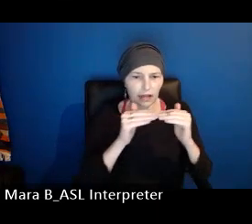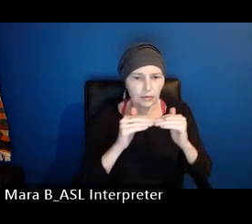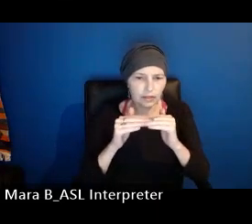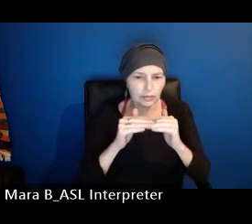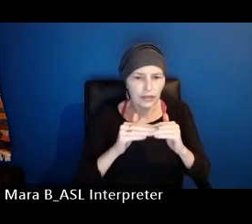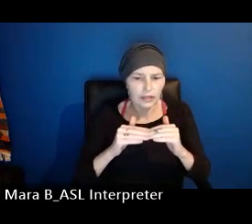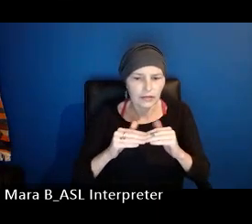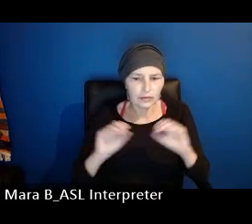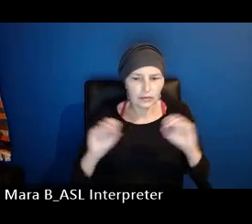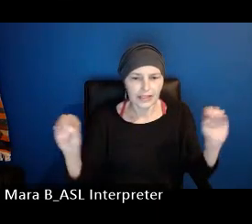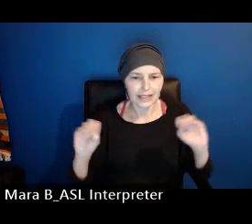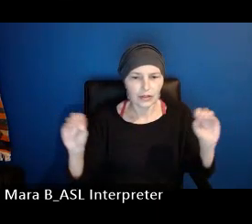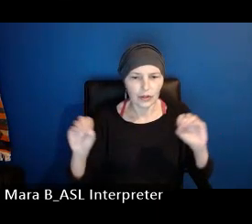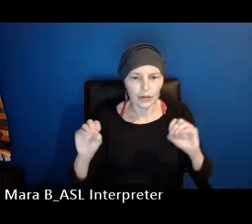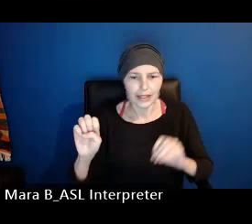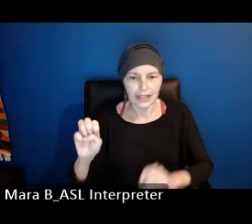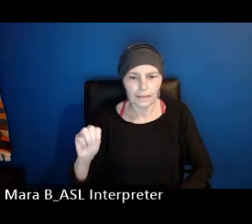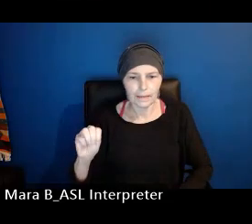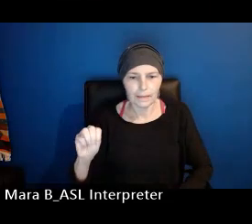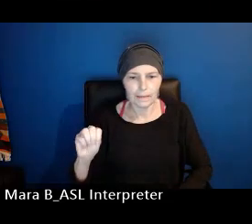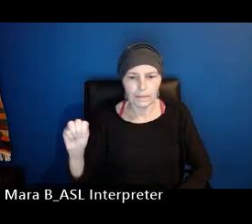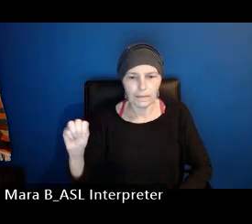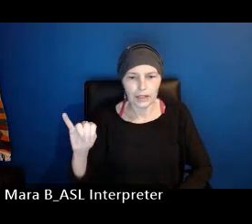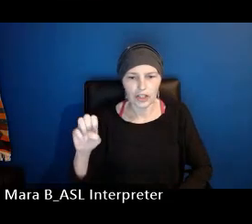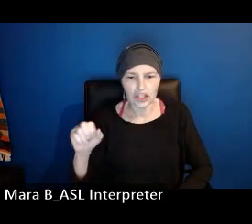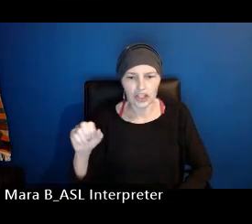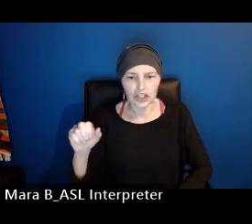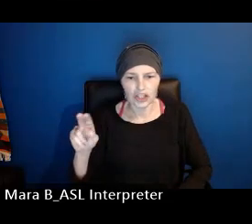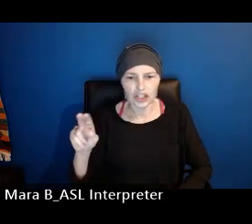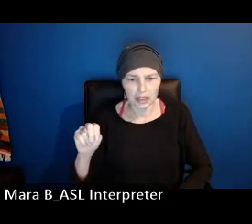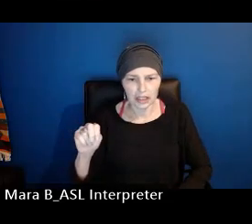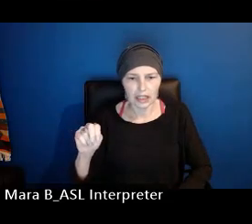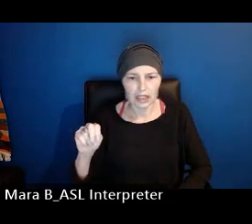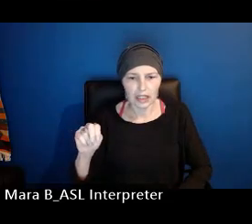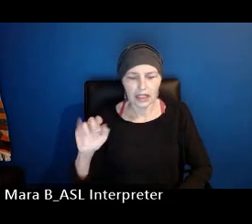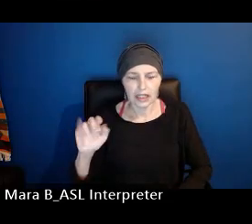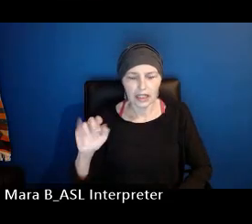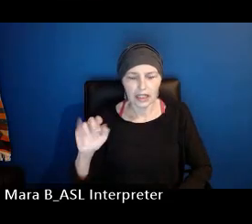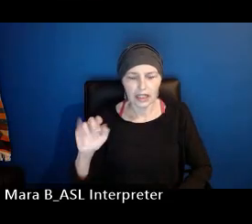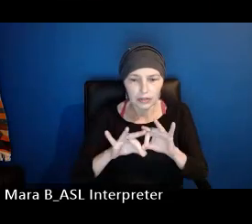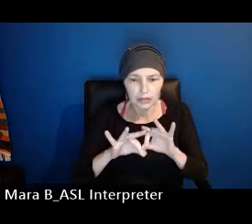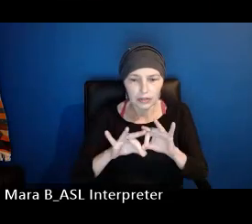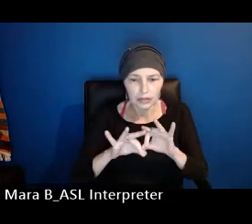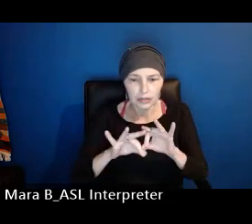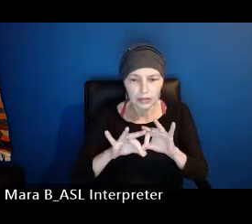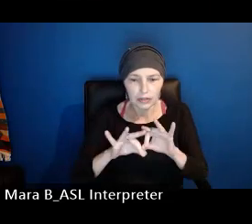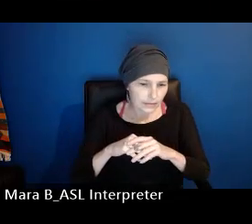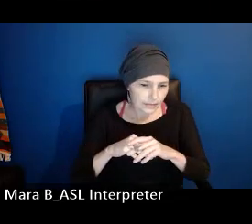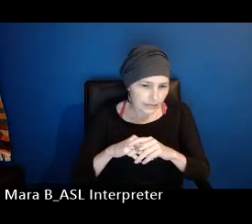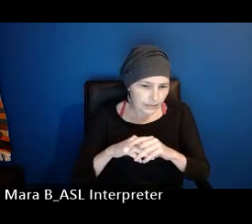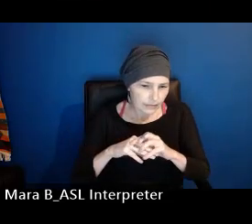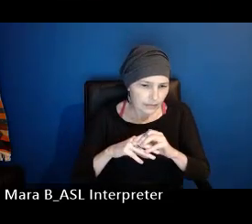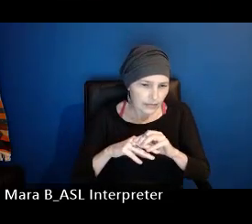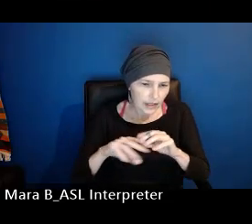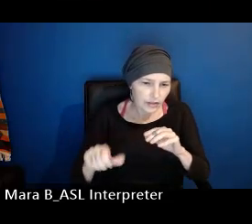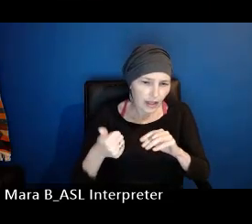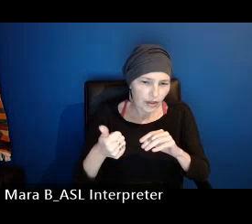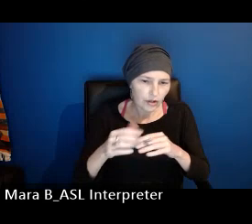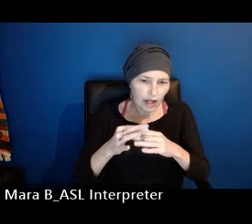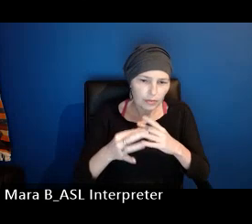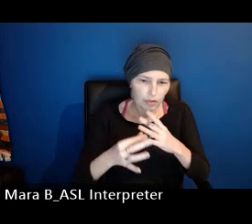alternative that is critical. I feel like apart from gas infrastructure, there's other alternatives,